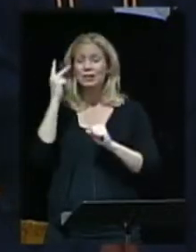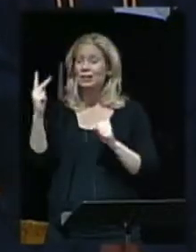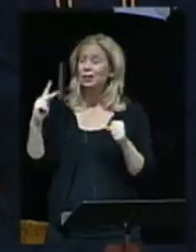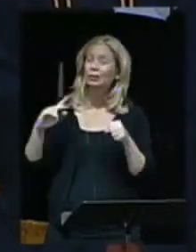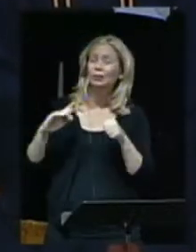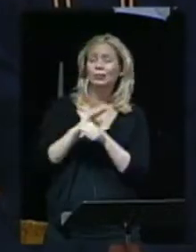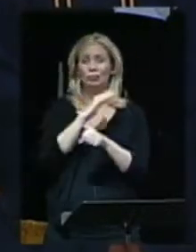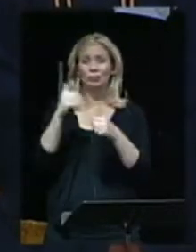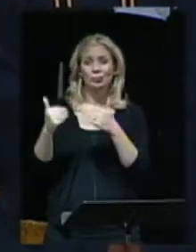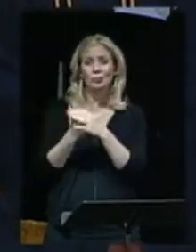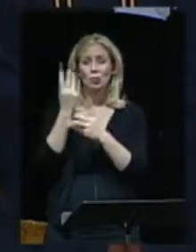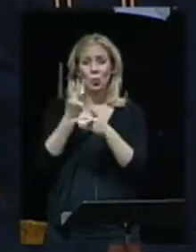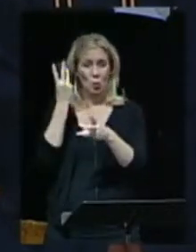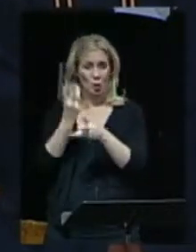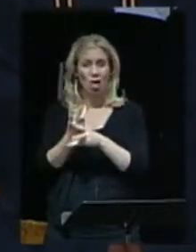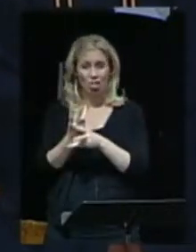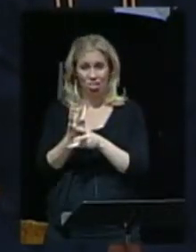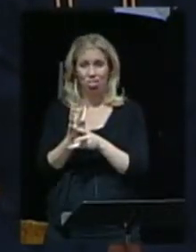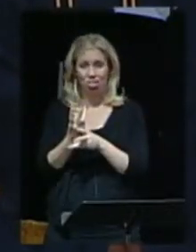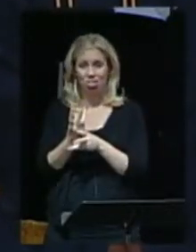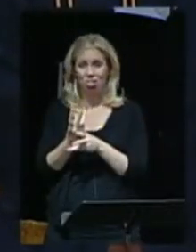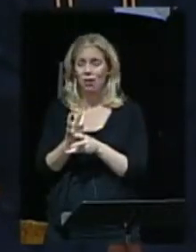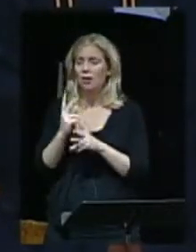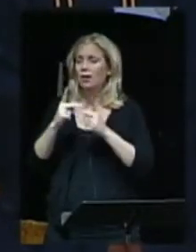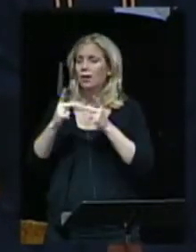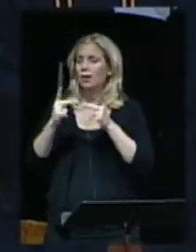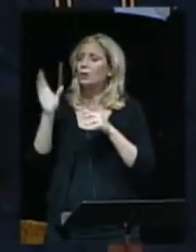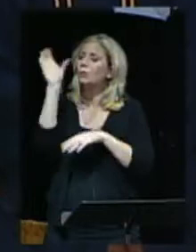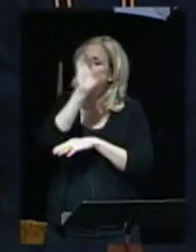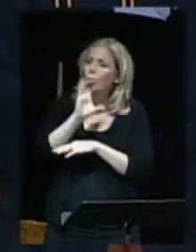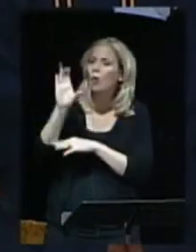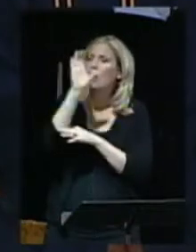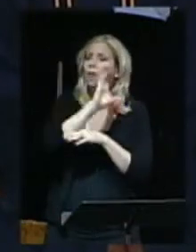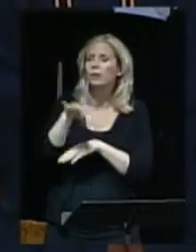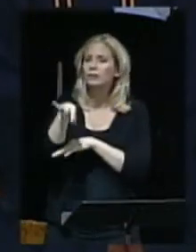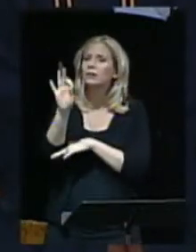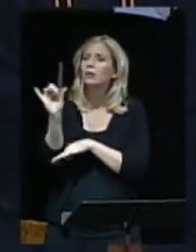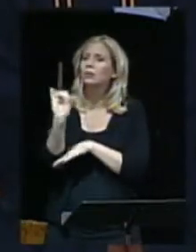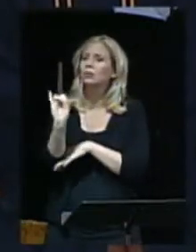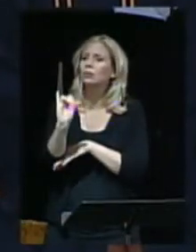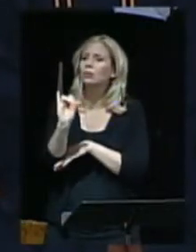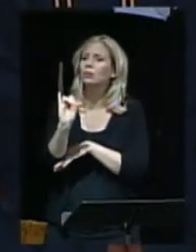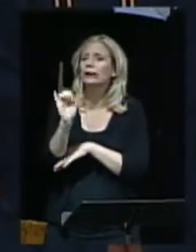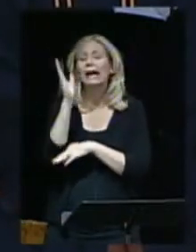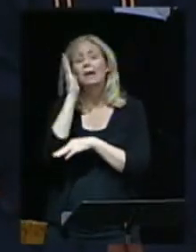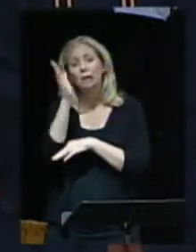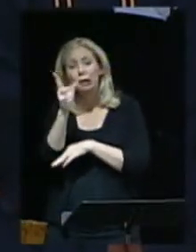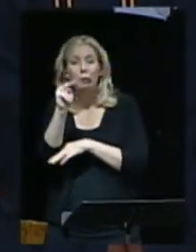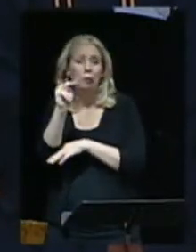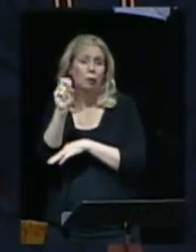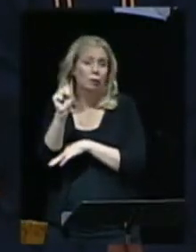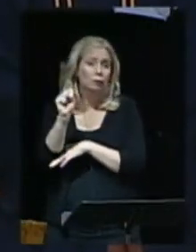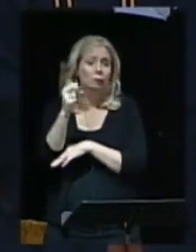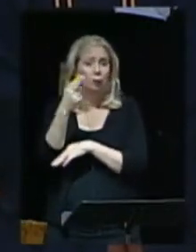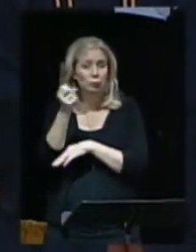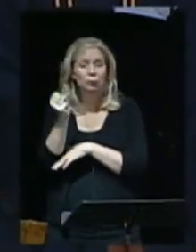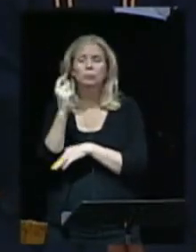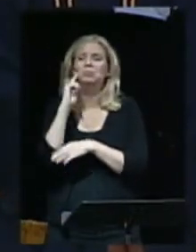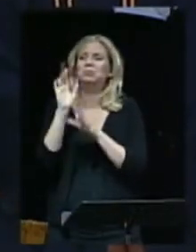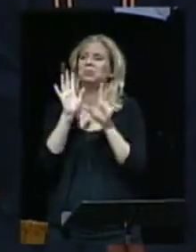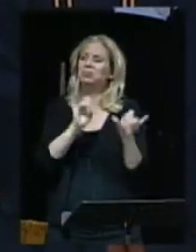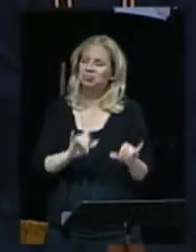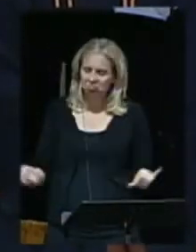there, a place to explore and to discover. We eventually found our way around North, just like we will each find our